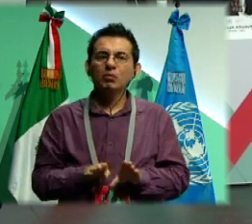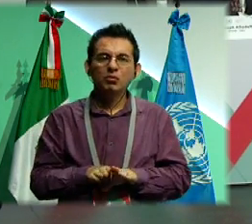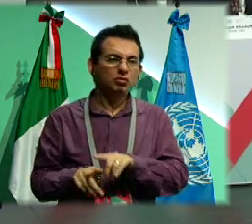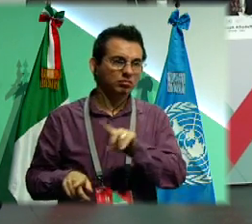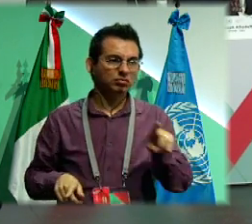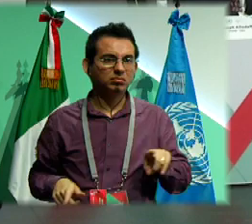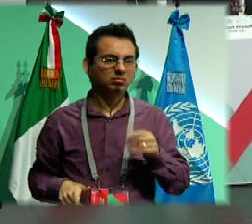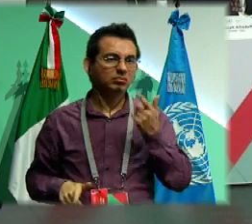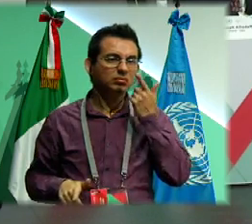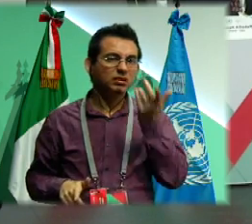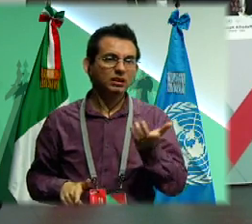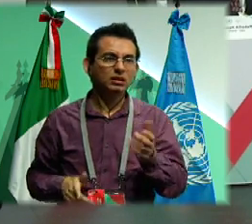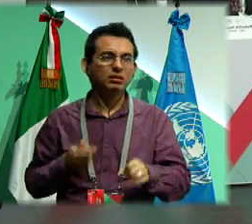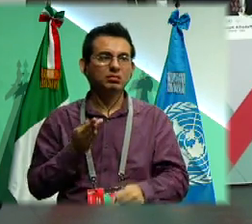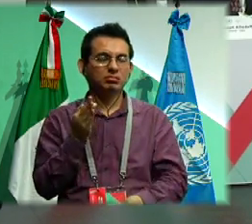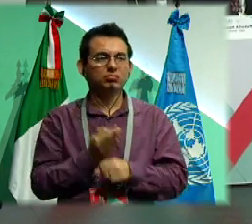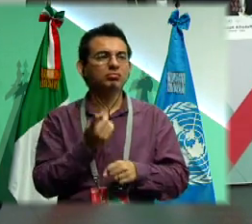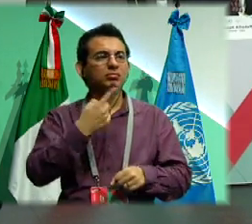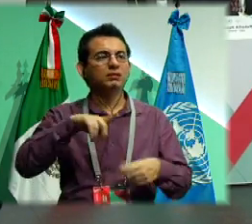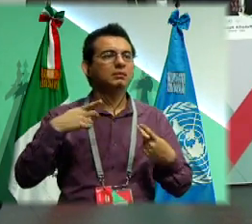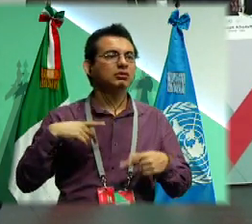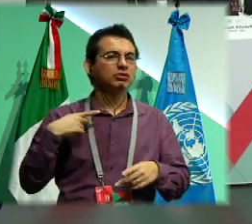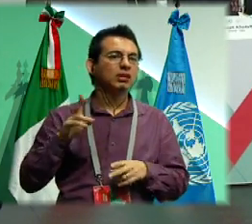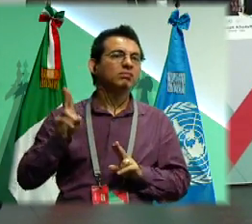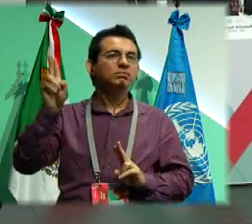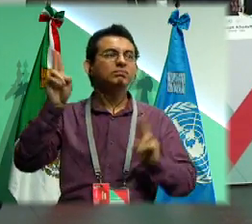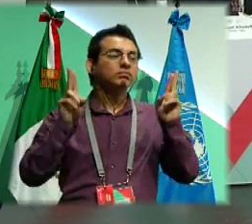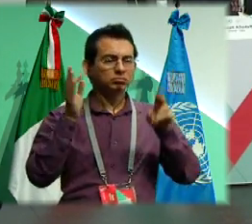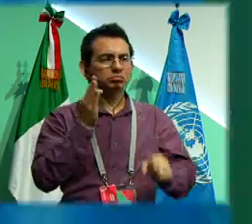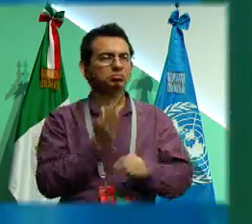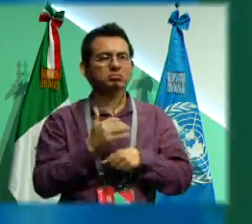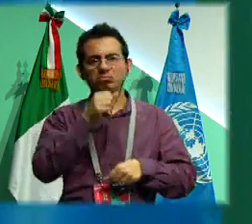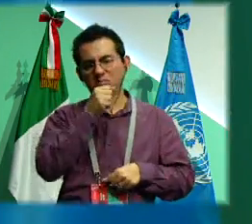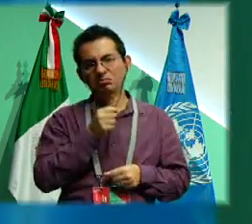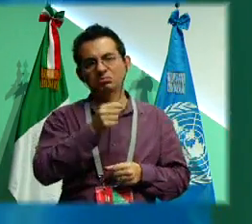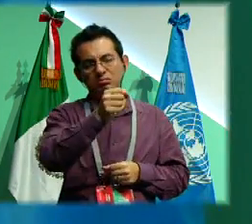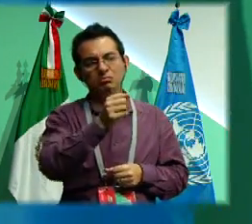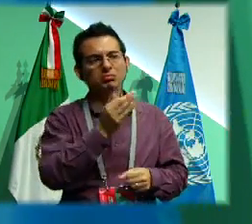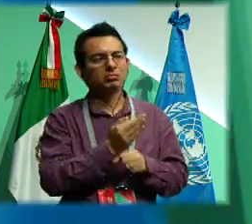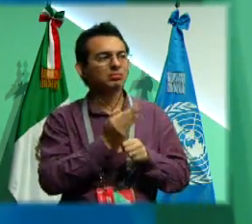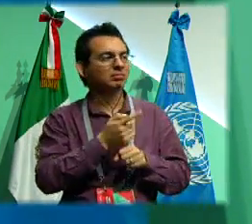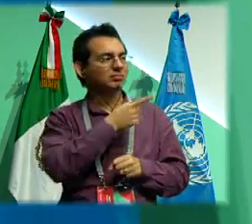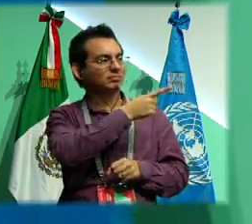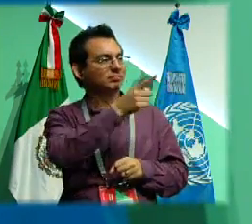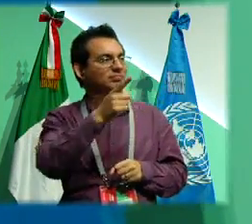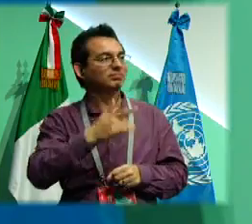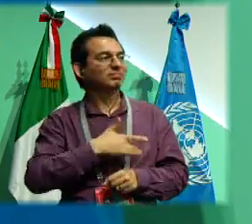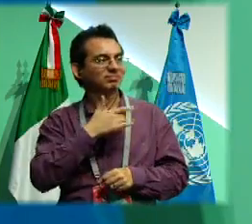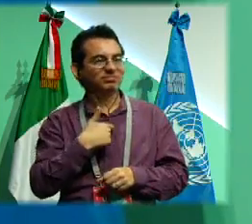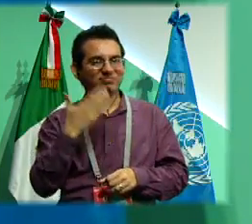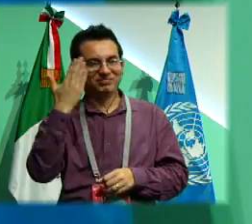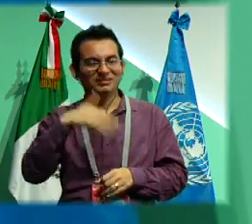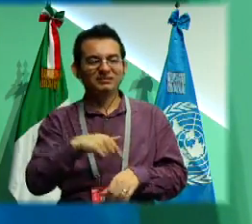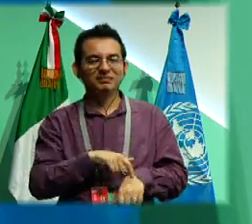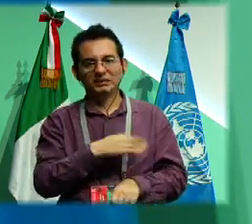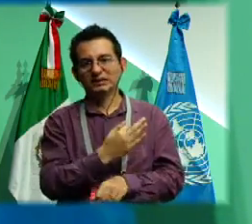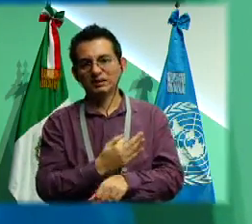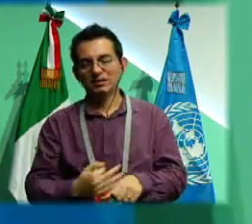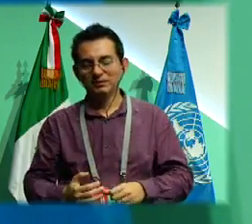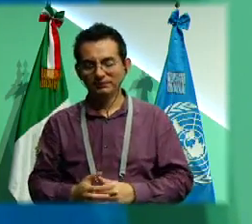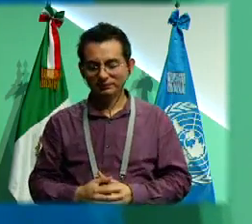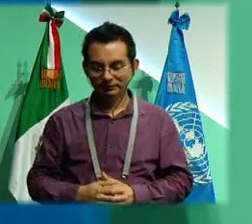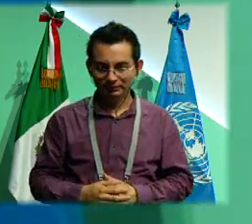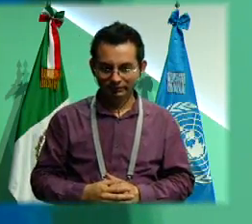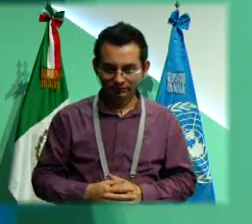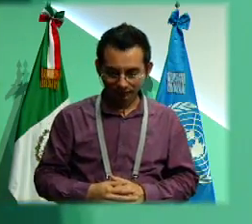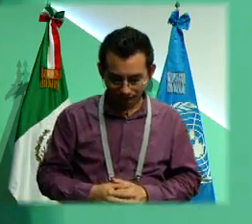Just raise your hand and we will get you a microphone. I know it's late in the afternoon, but sir, would you like one? Could